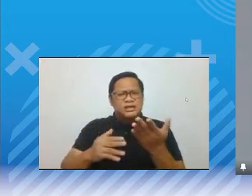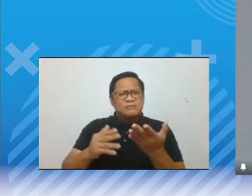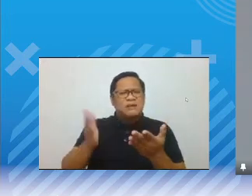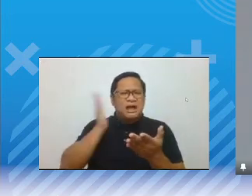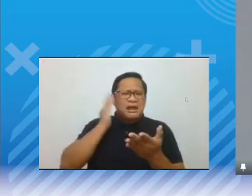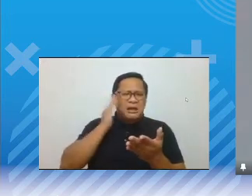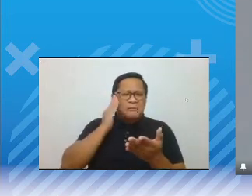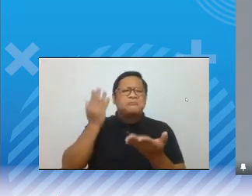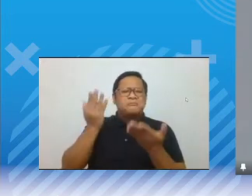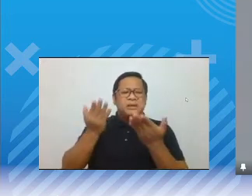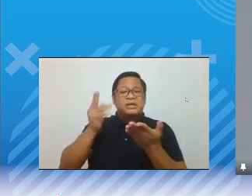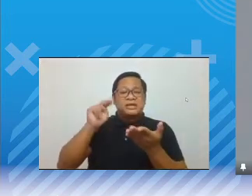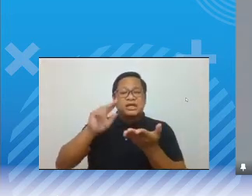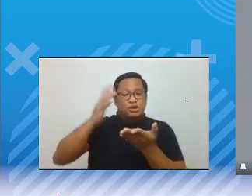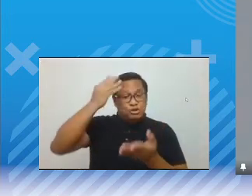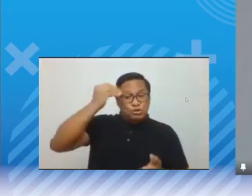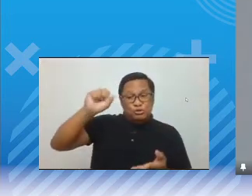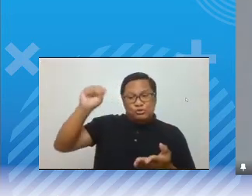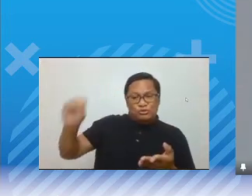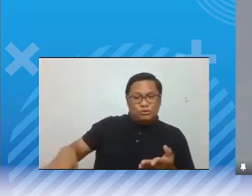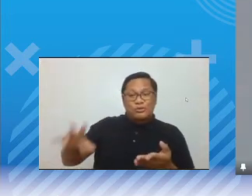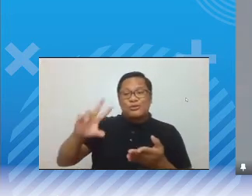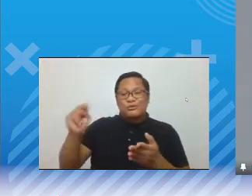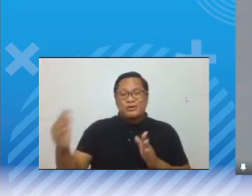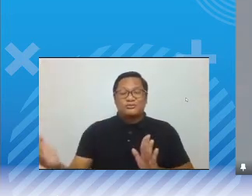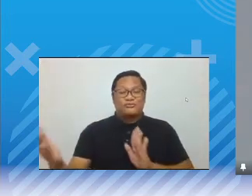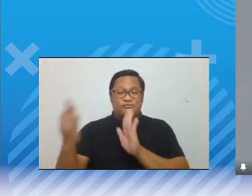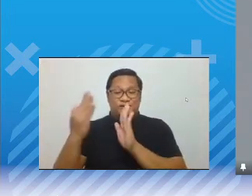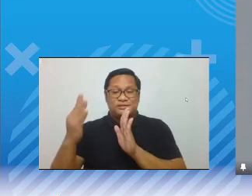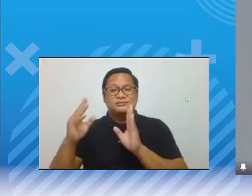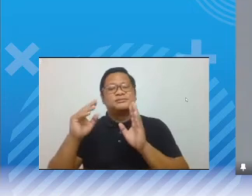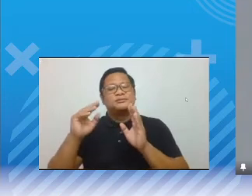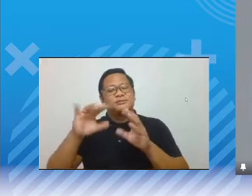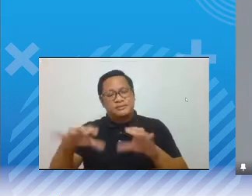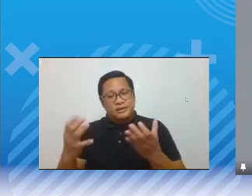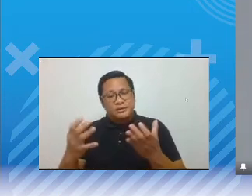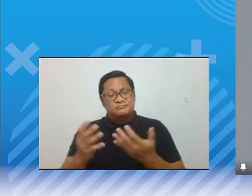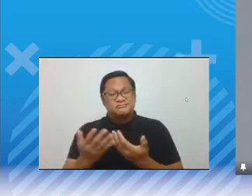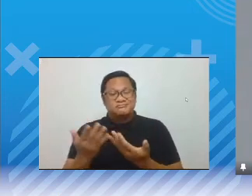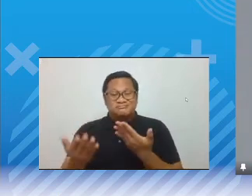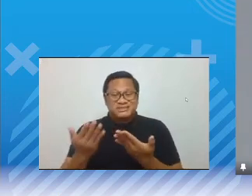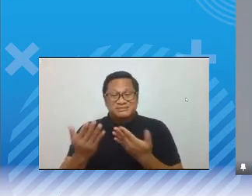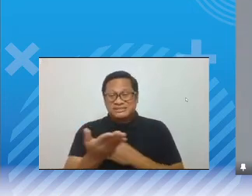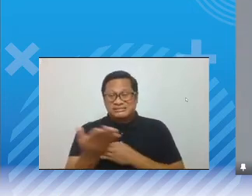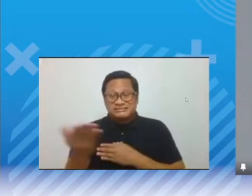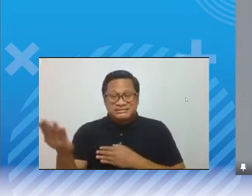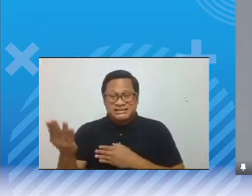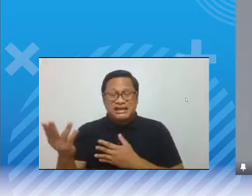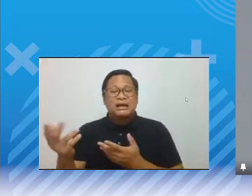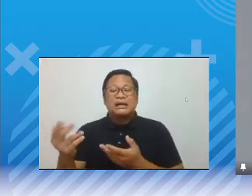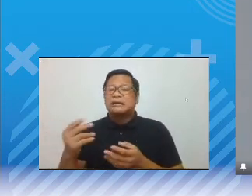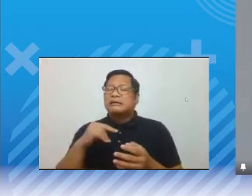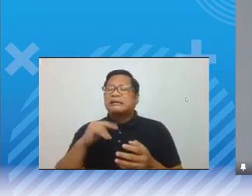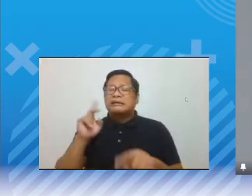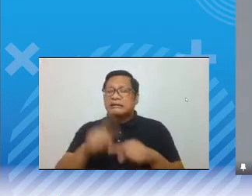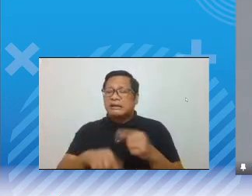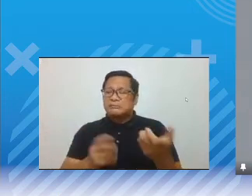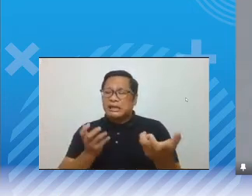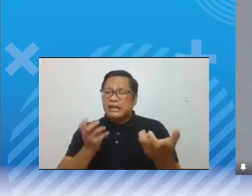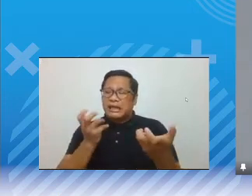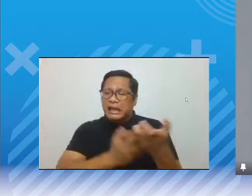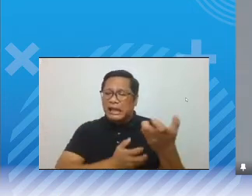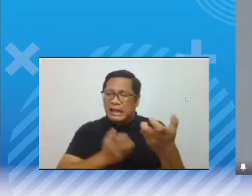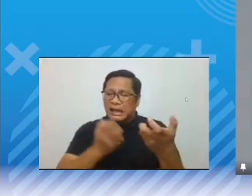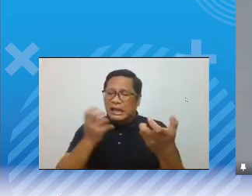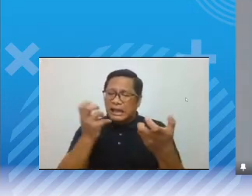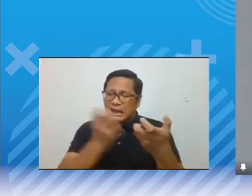do when we do face-to-face classes, because they might not be applicable this time. And there's just